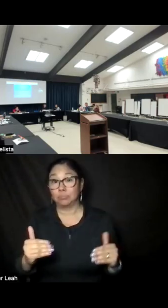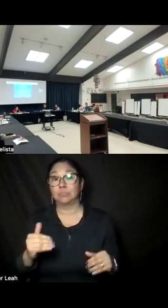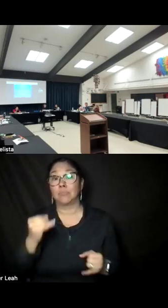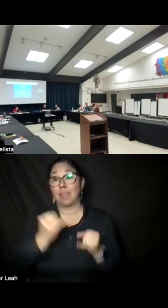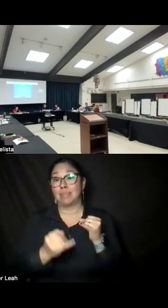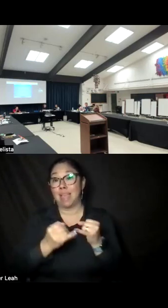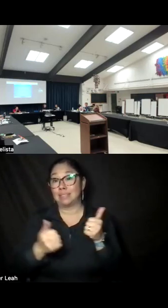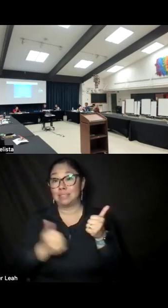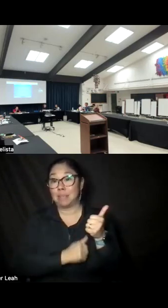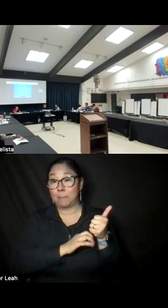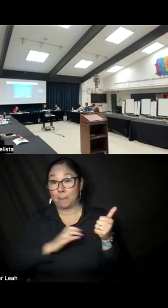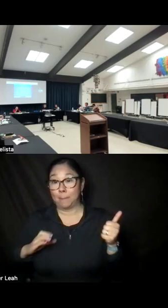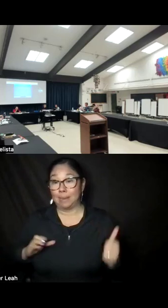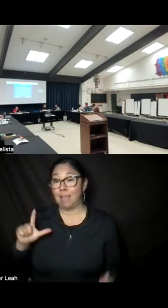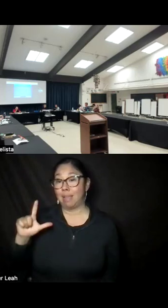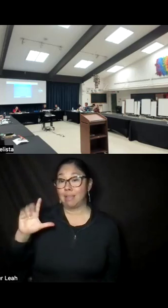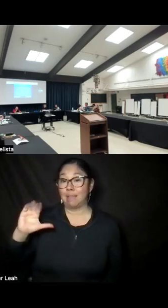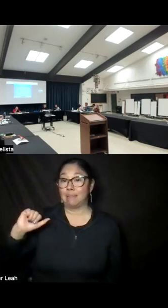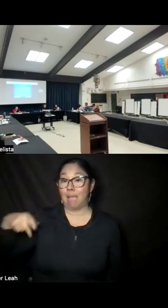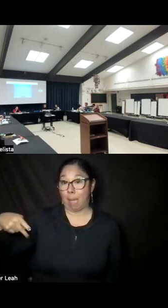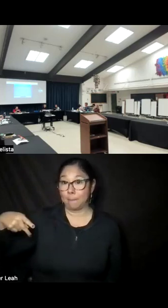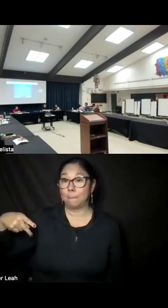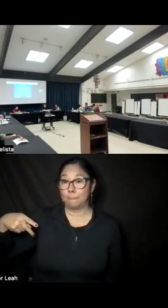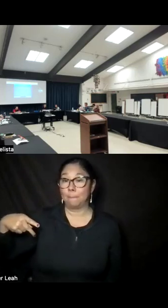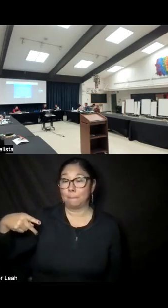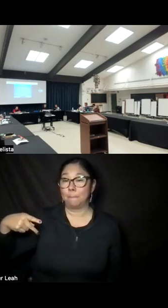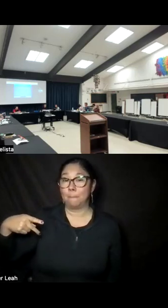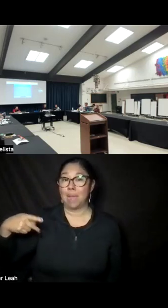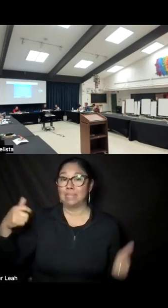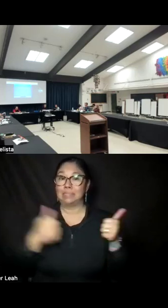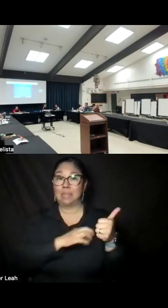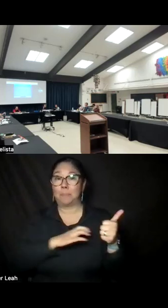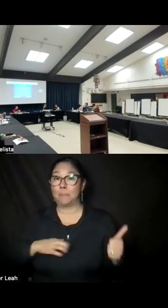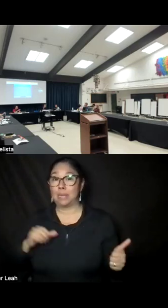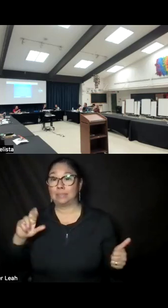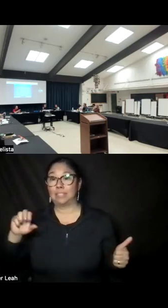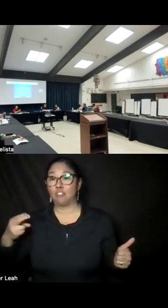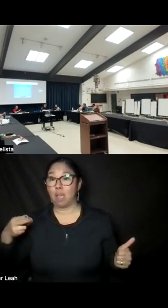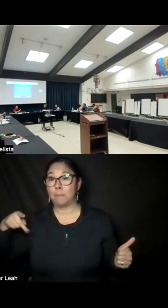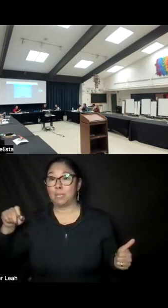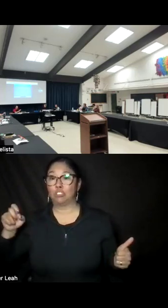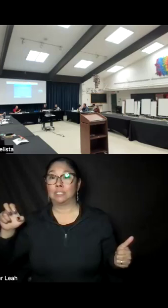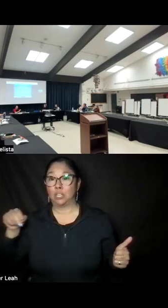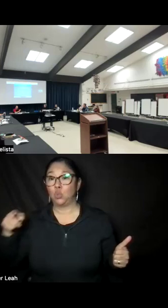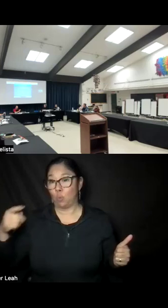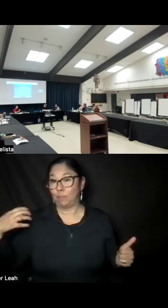last subcommittee is the LCAP subcommittee. Sarah Peterson, you are the chair.